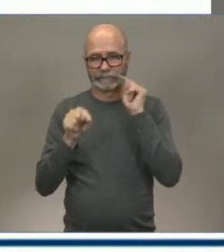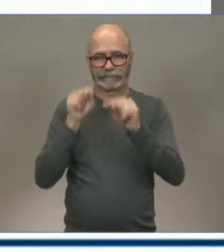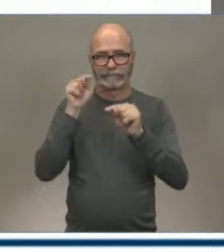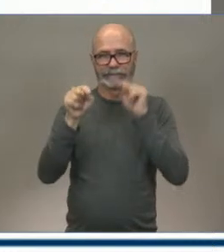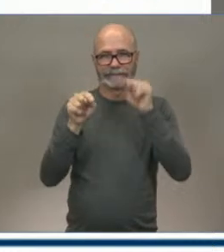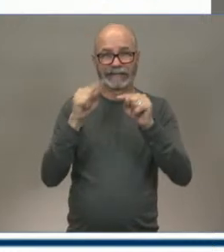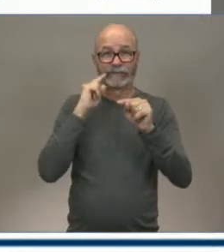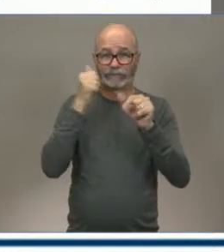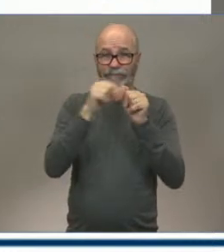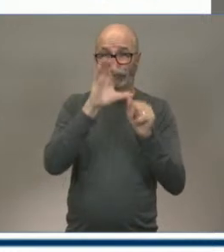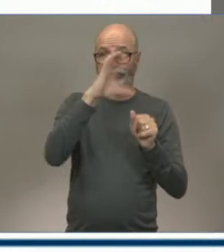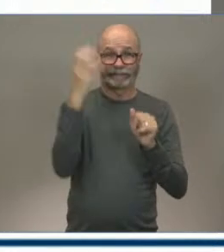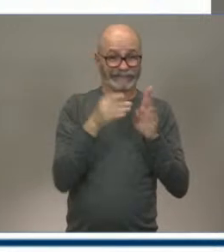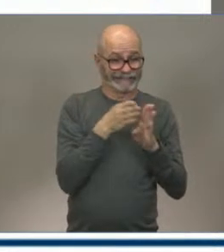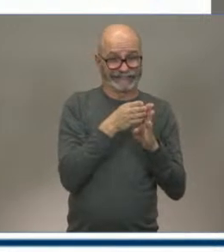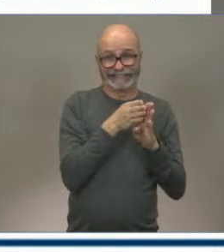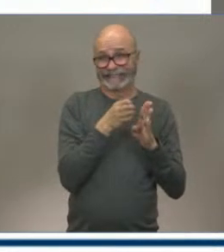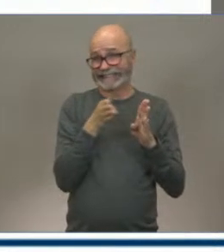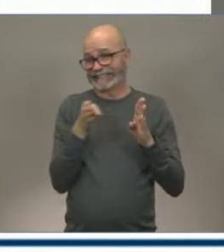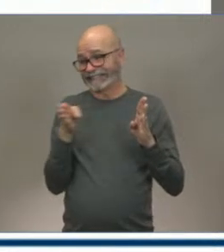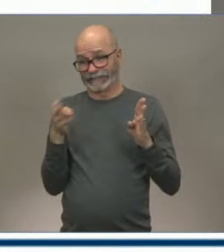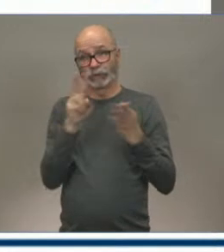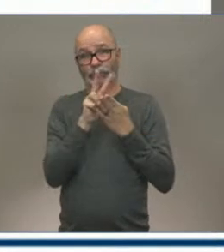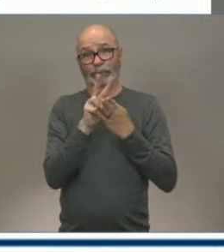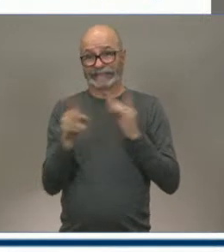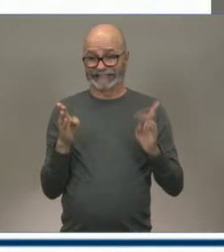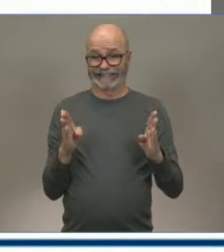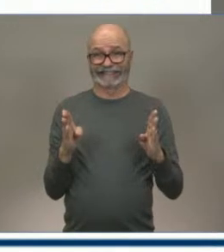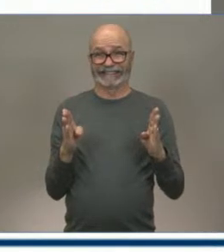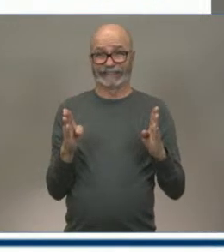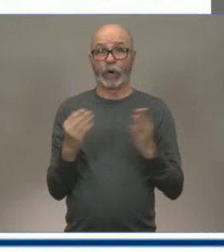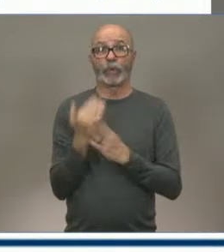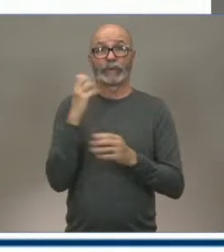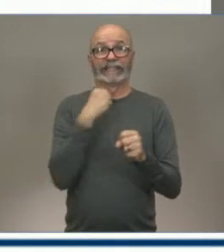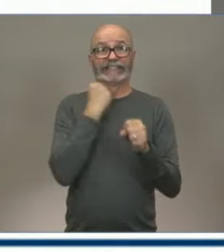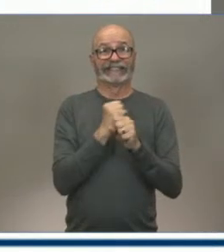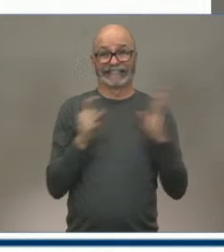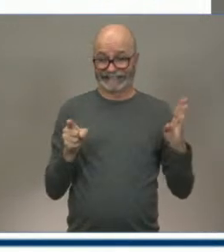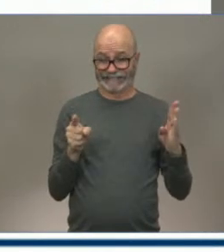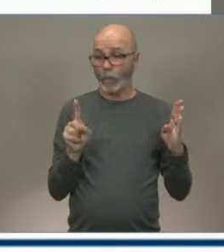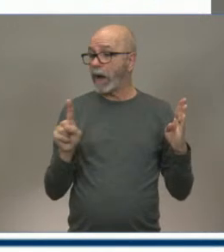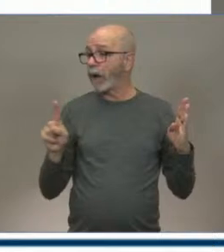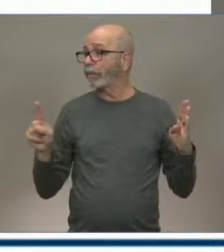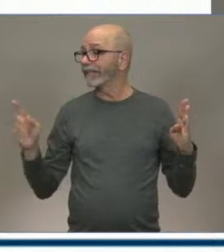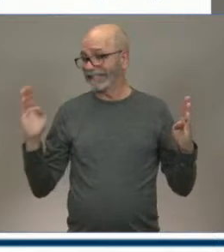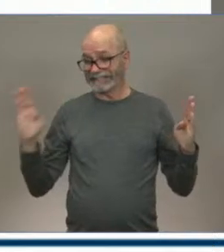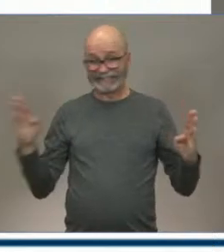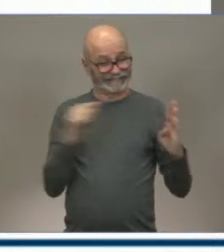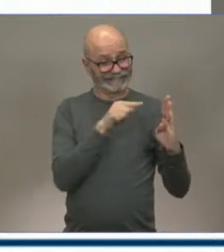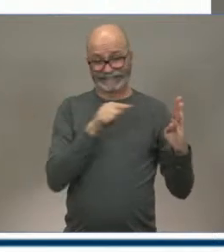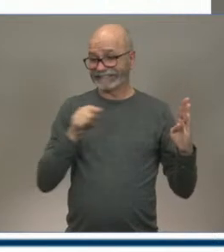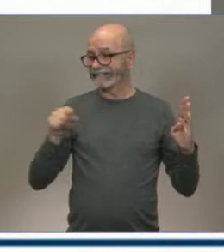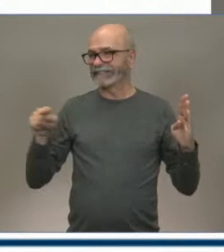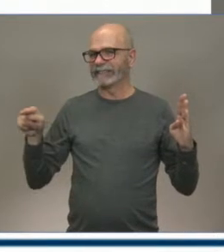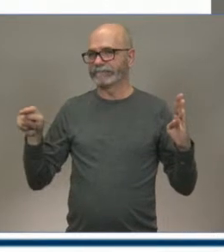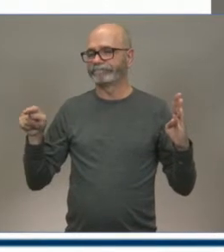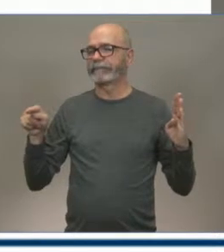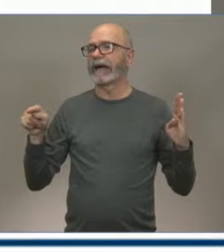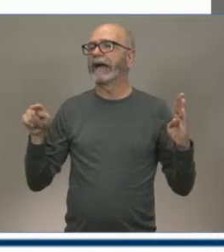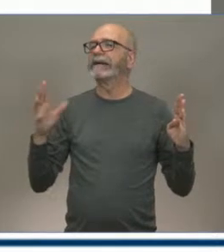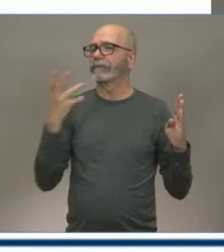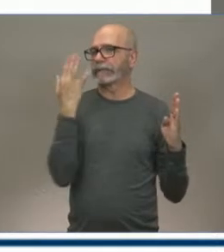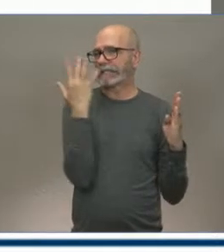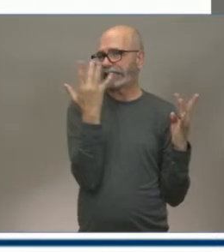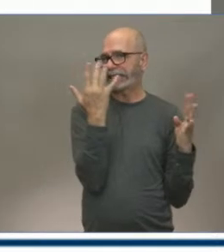but only 1 week since New Year's. The good news is that the numbers are still encouraging. Most of our cases are linked to